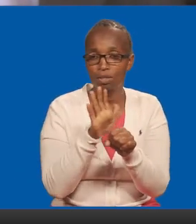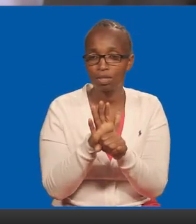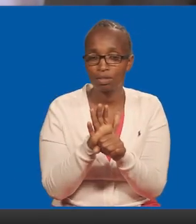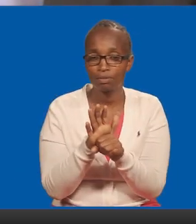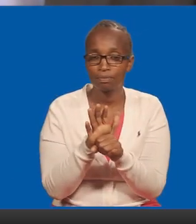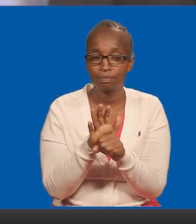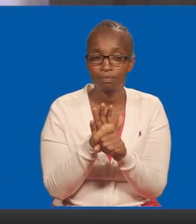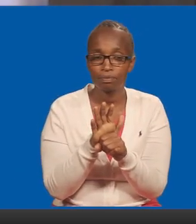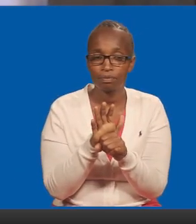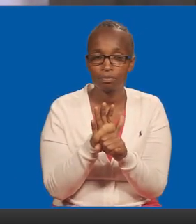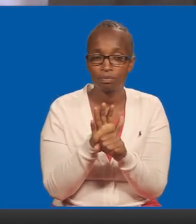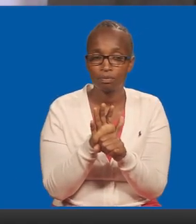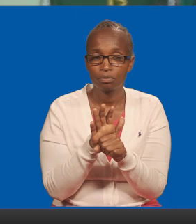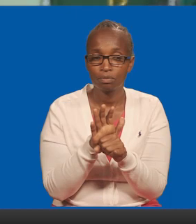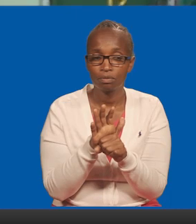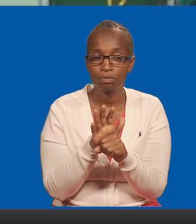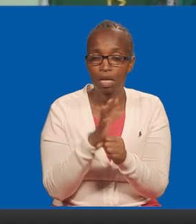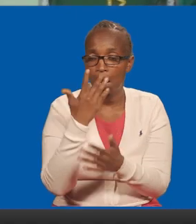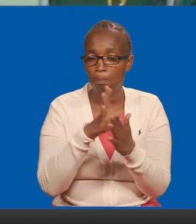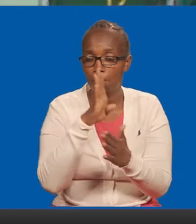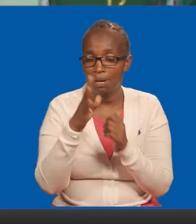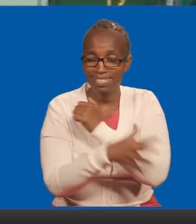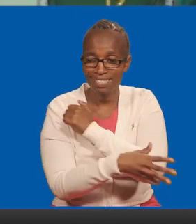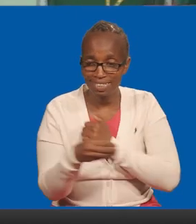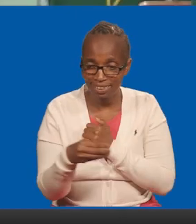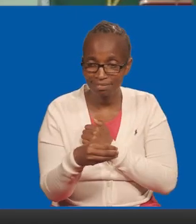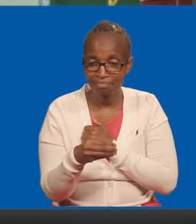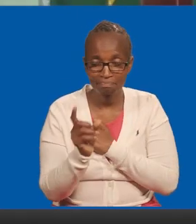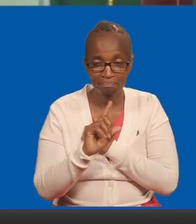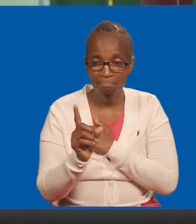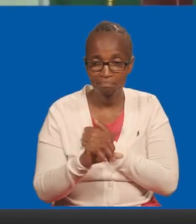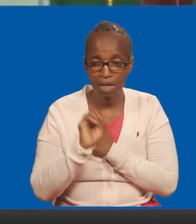by stealing from the poor. Anthony Mdiani, Undugu TV.